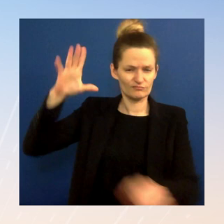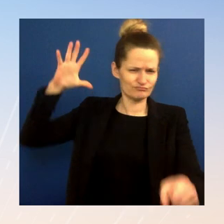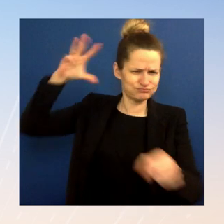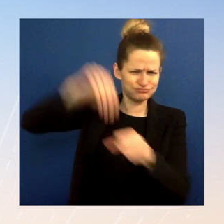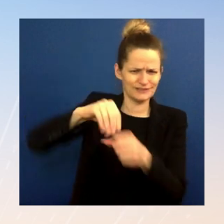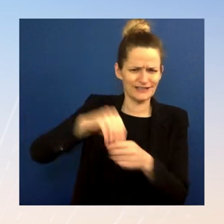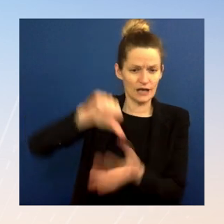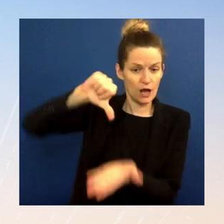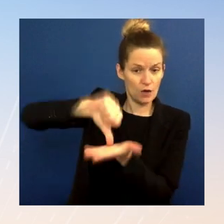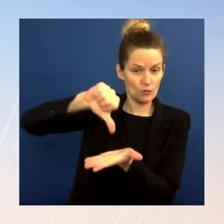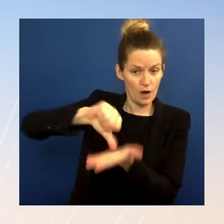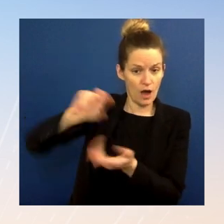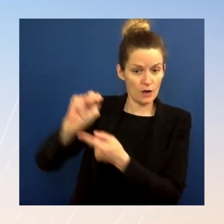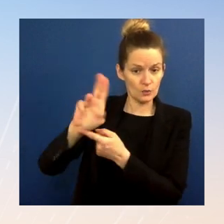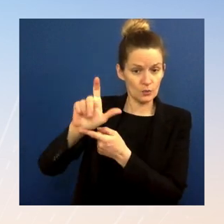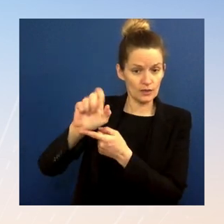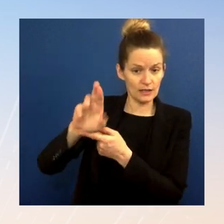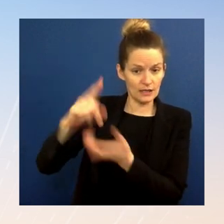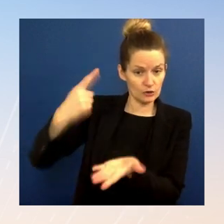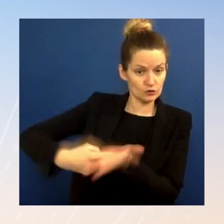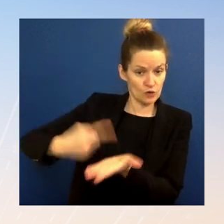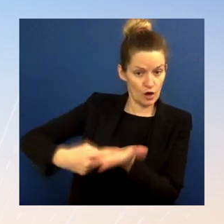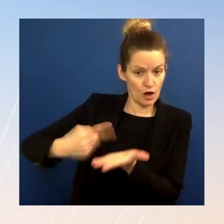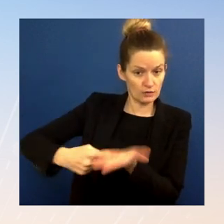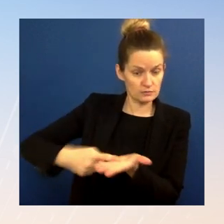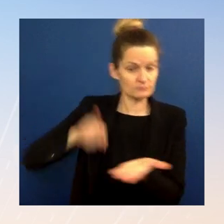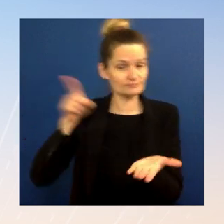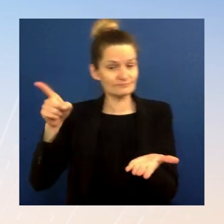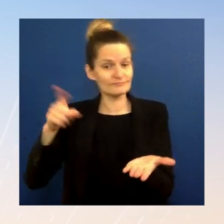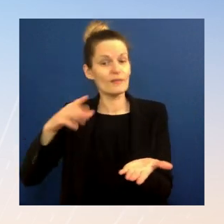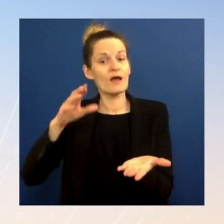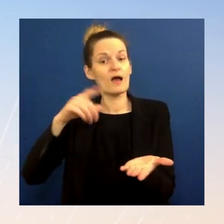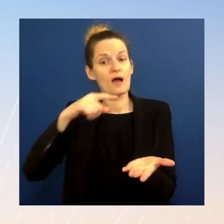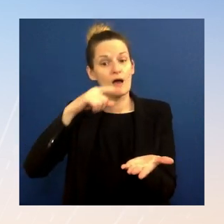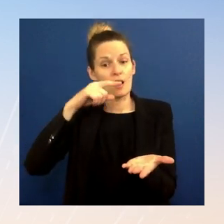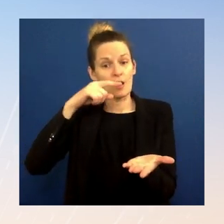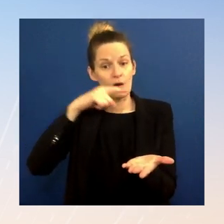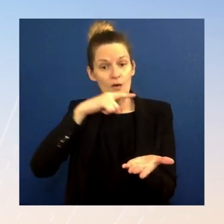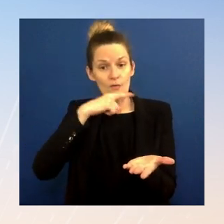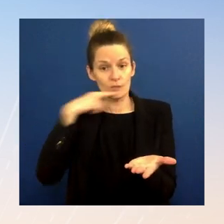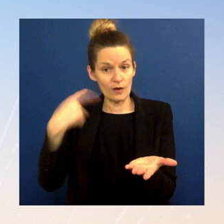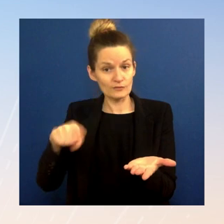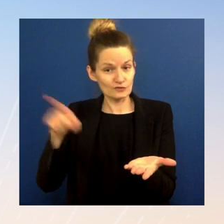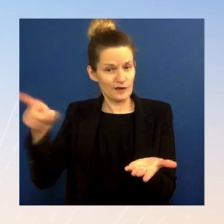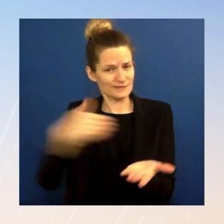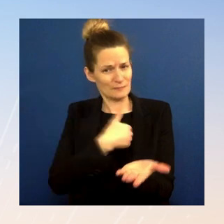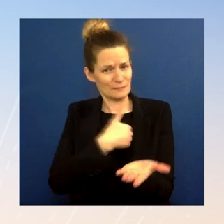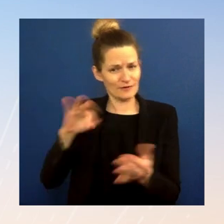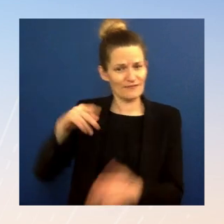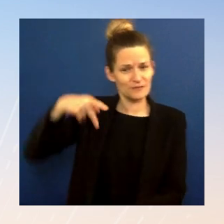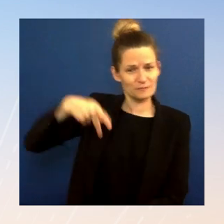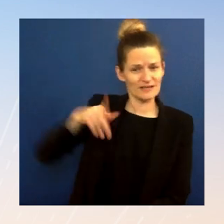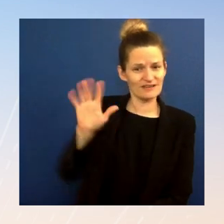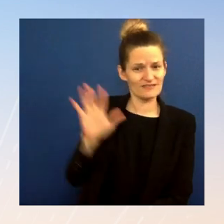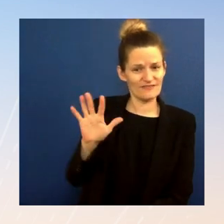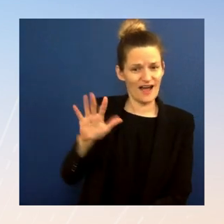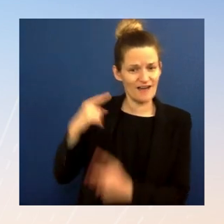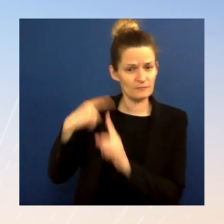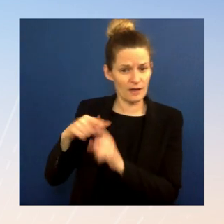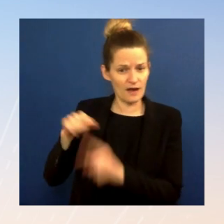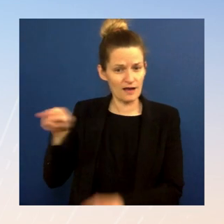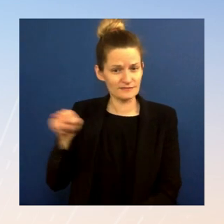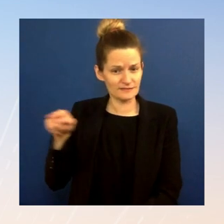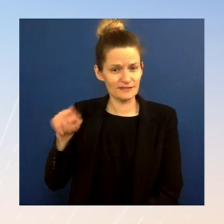of the P5+1. So that is pursuit of a deal that would be in our national security interests. So basically, we're just stuck